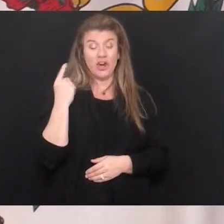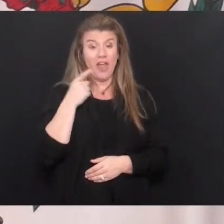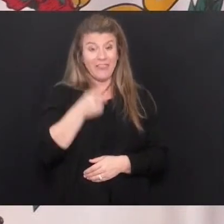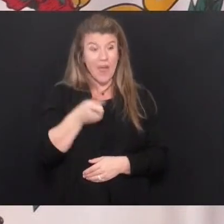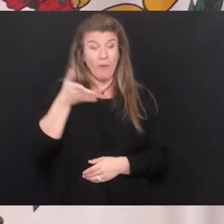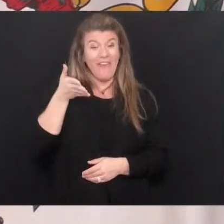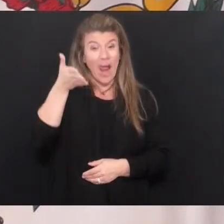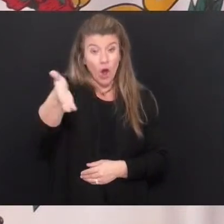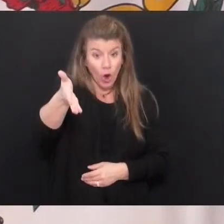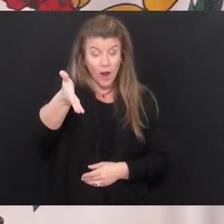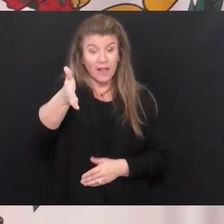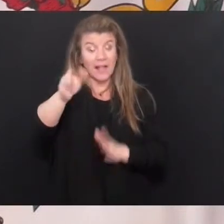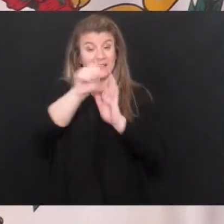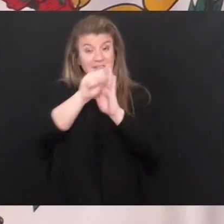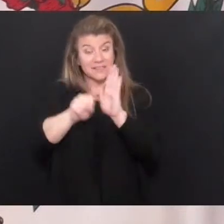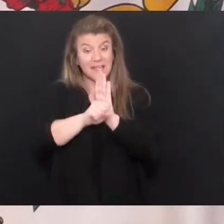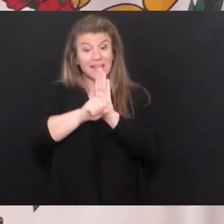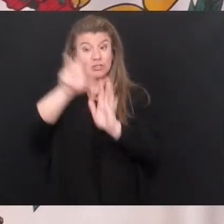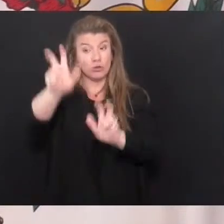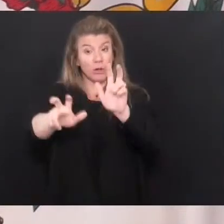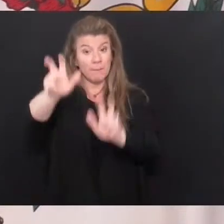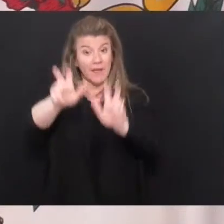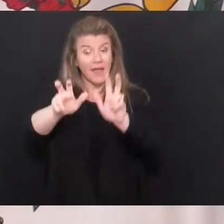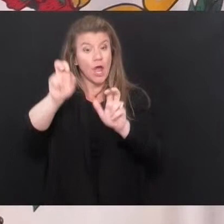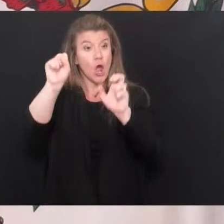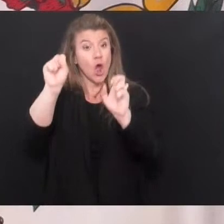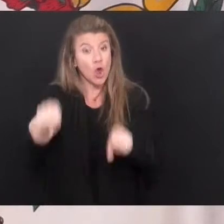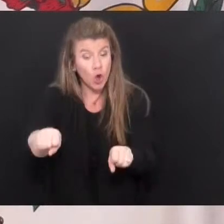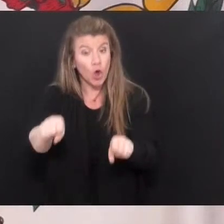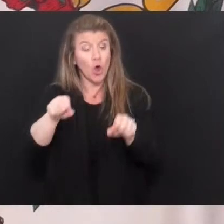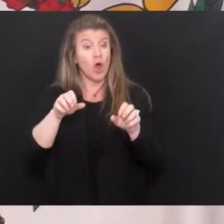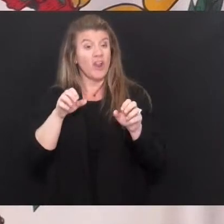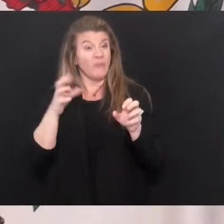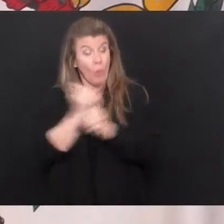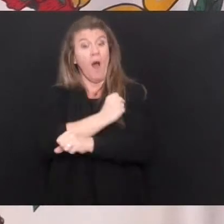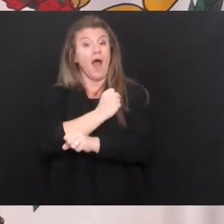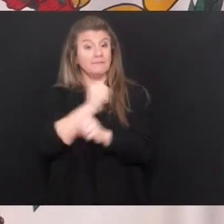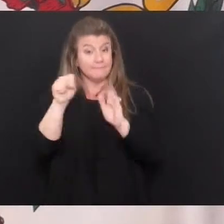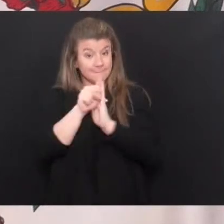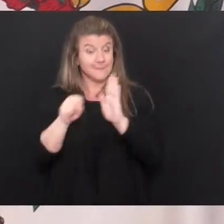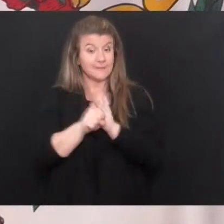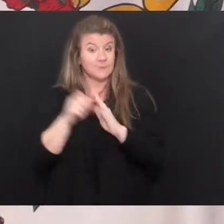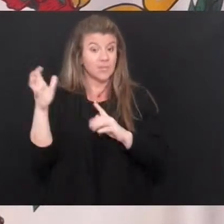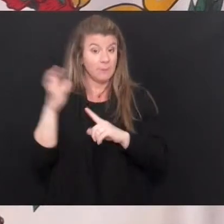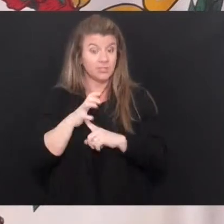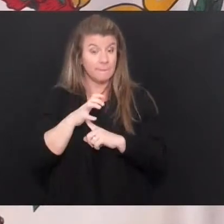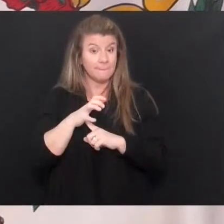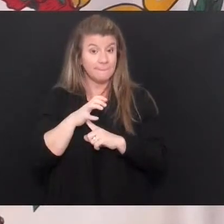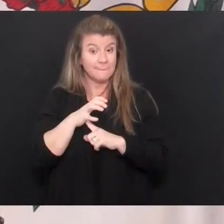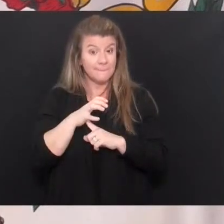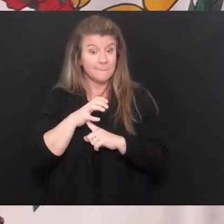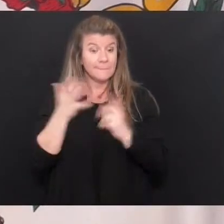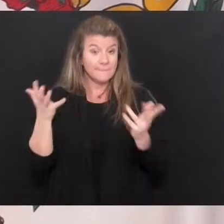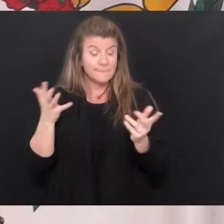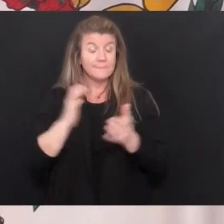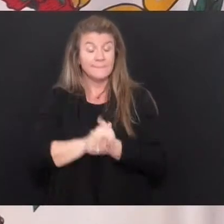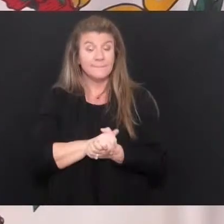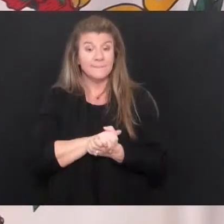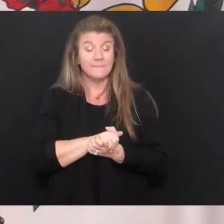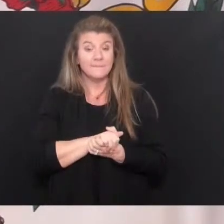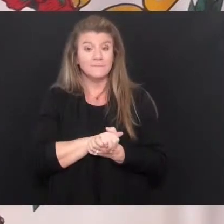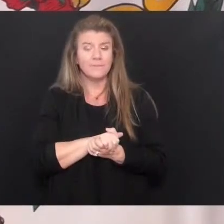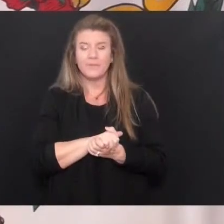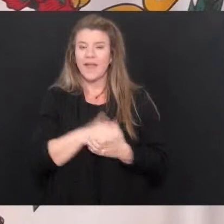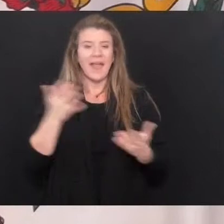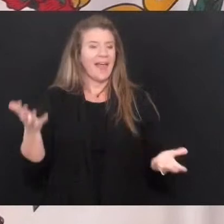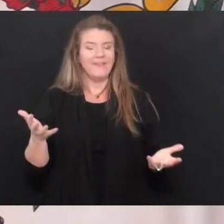state tournament with a real shot to maybe become state champions, and then